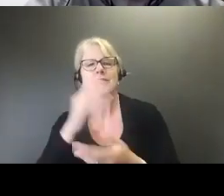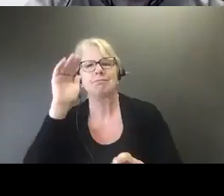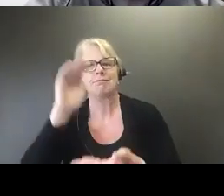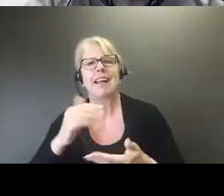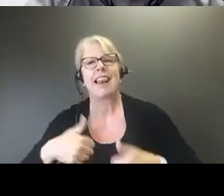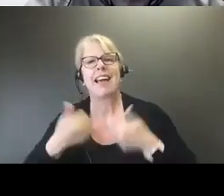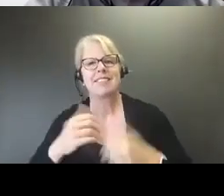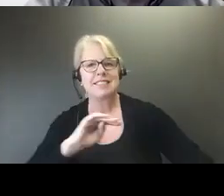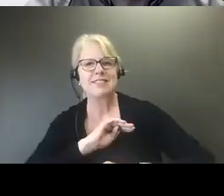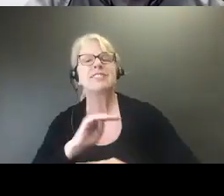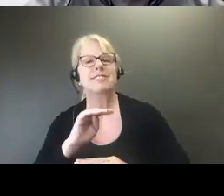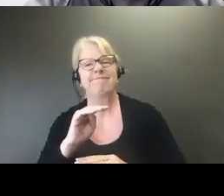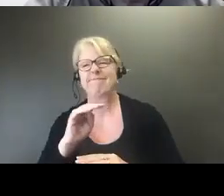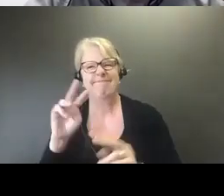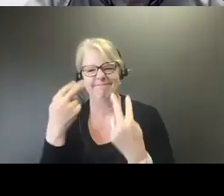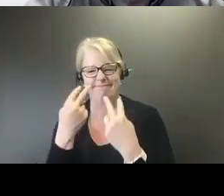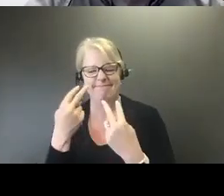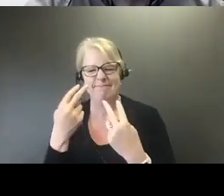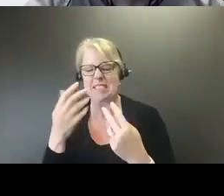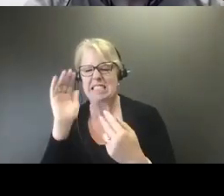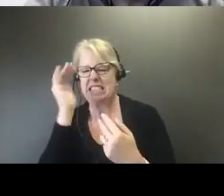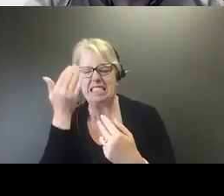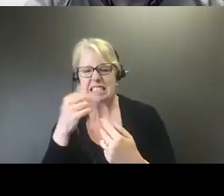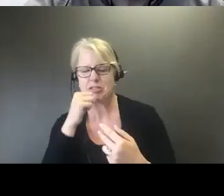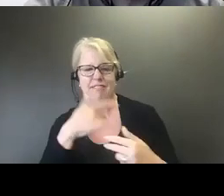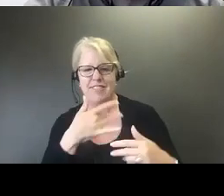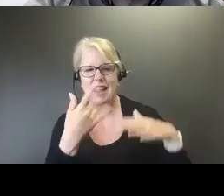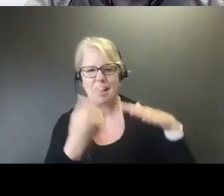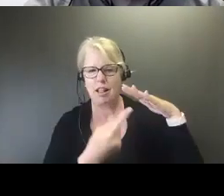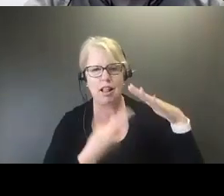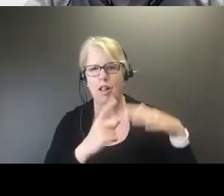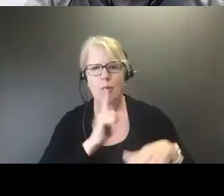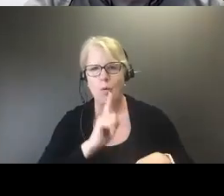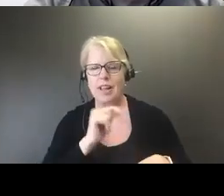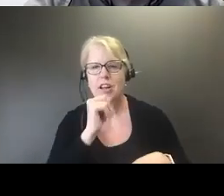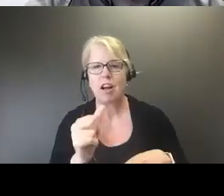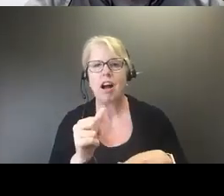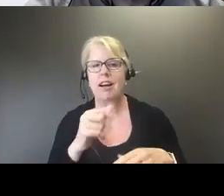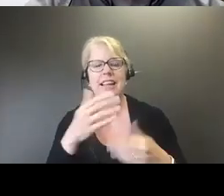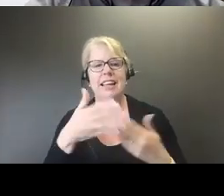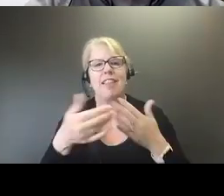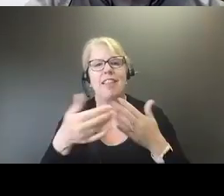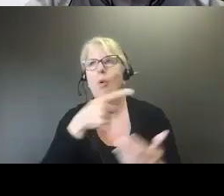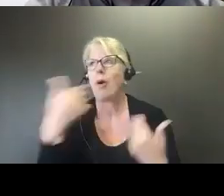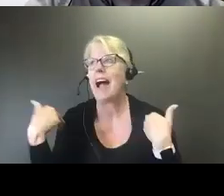likely to perceive themselves as lonely, irrespective of their social networks.